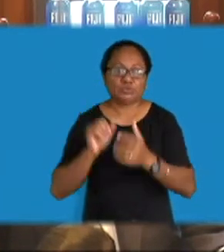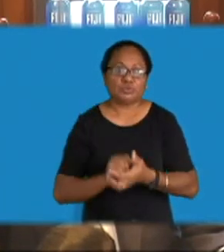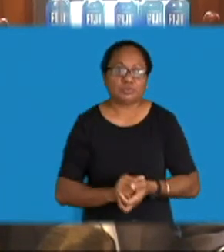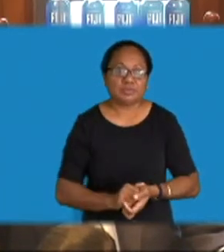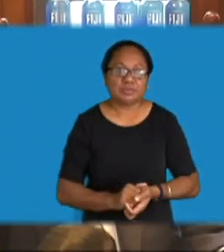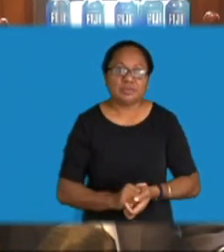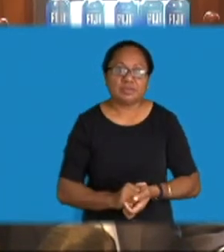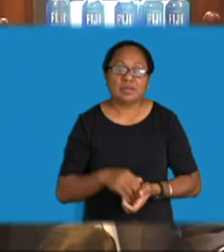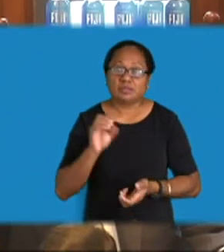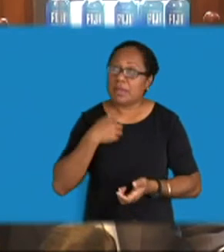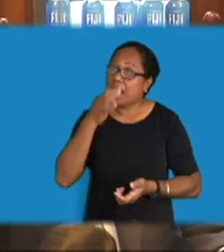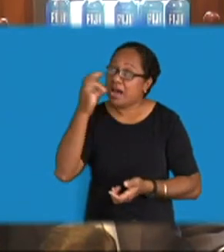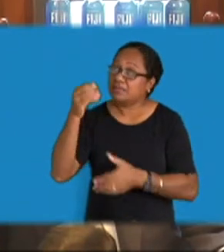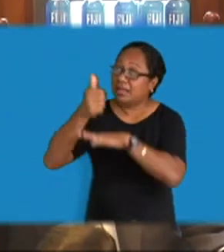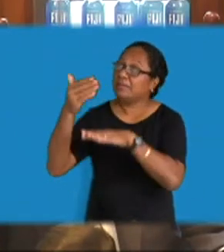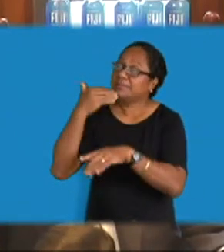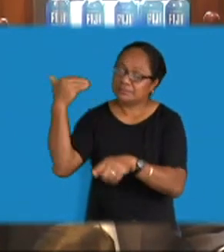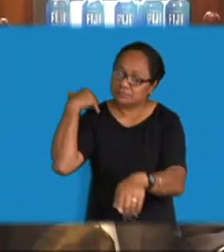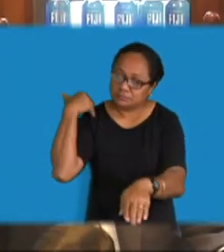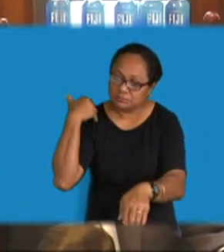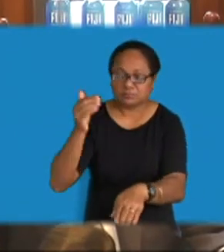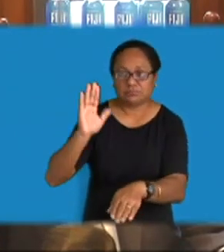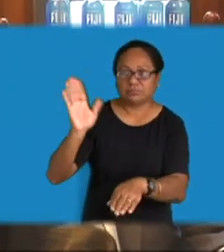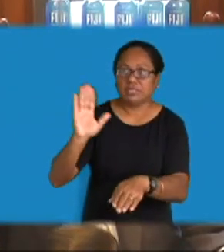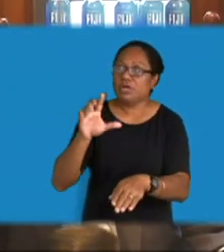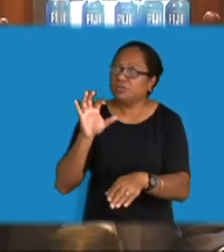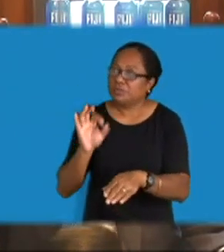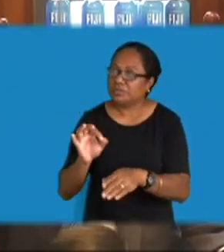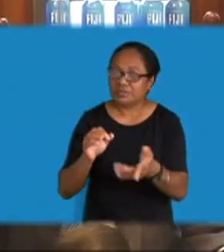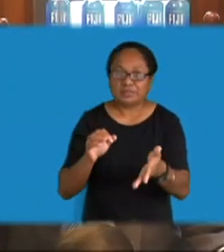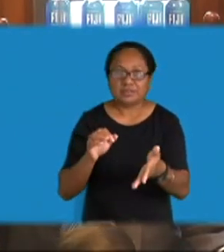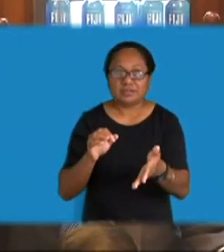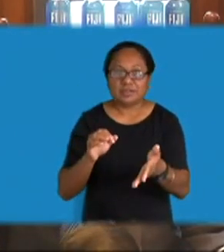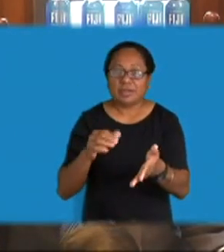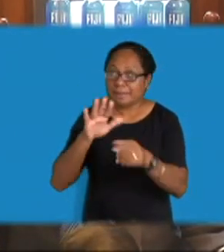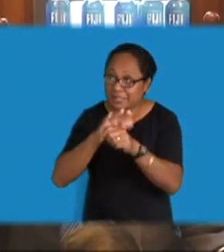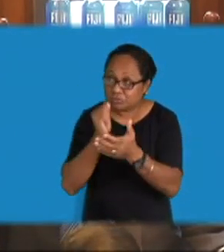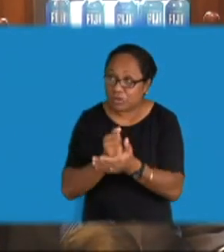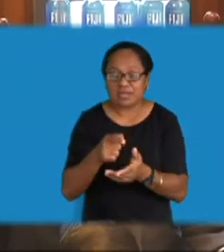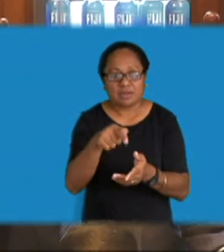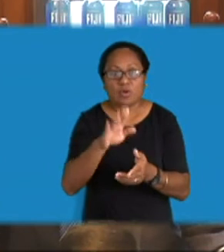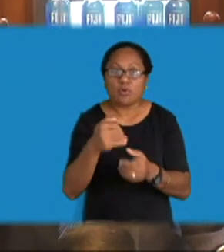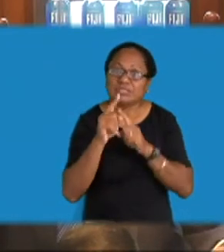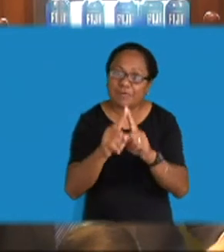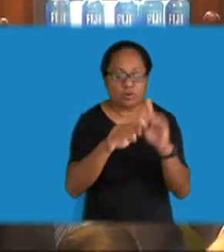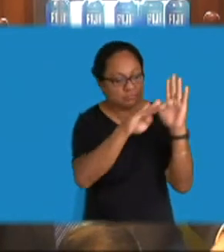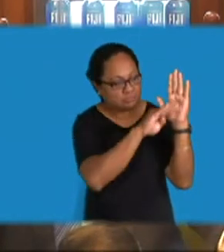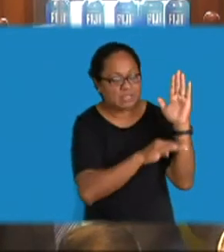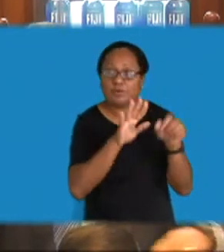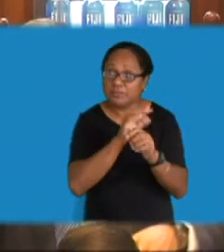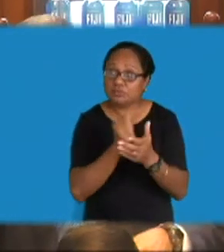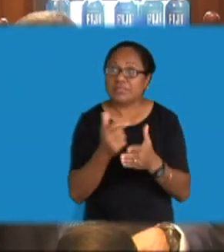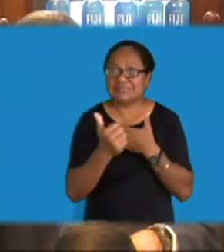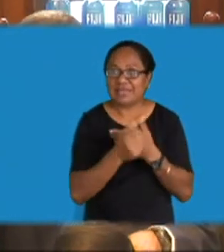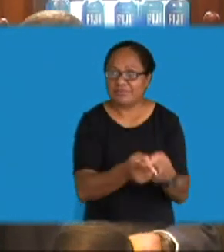will urge government to resist the temptation to compromise on our national safety and security principles. There is a simple dialogue that could